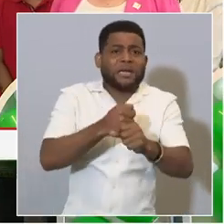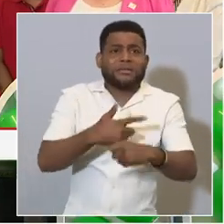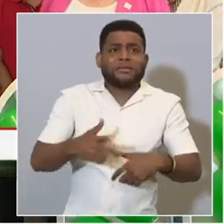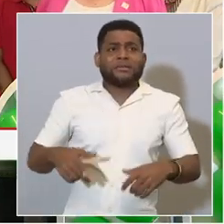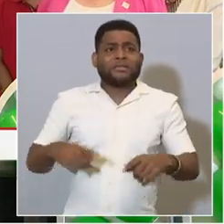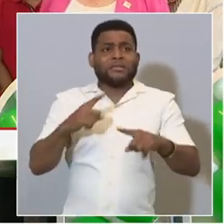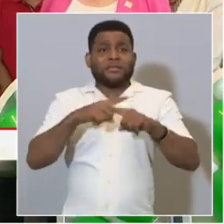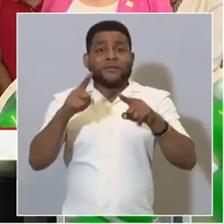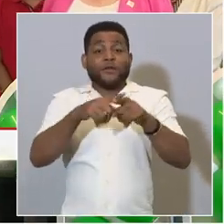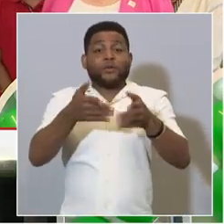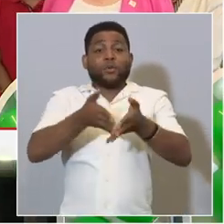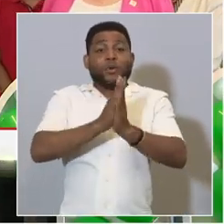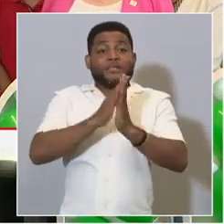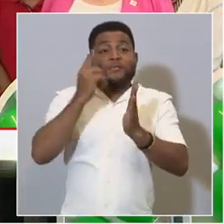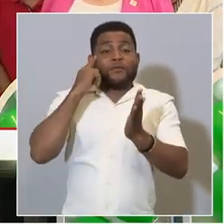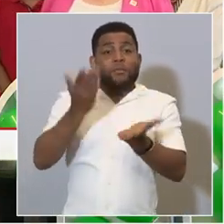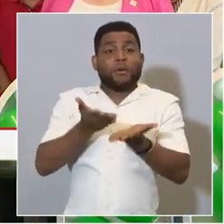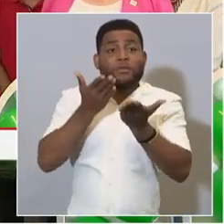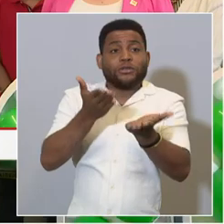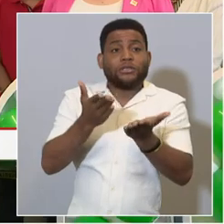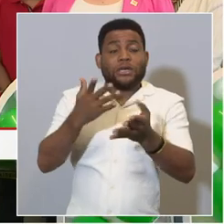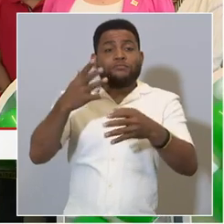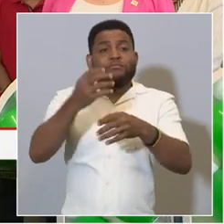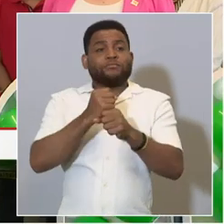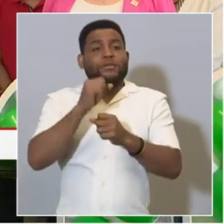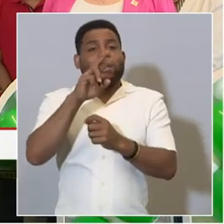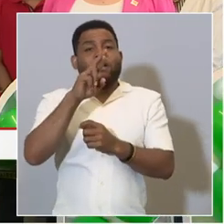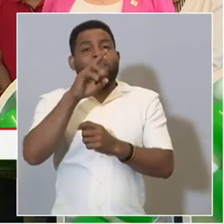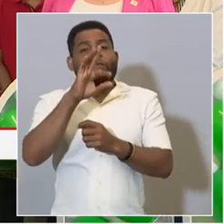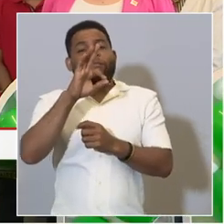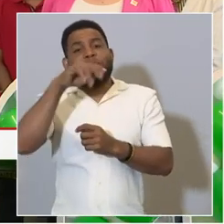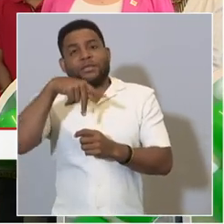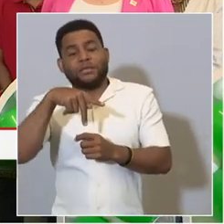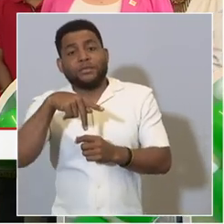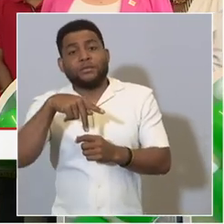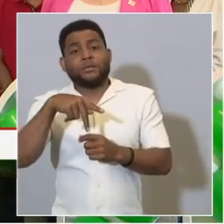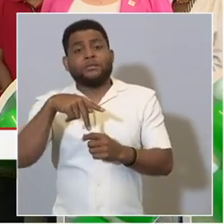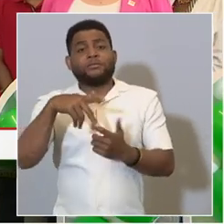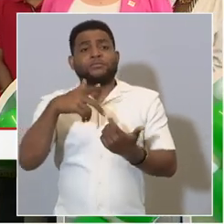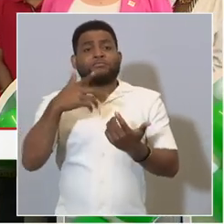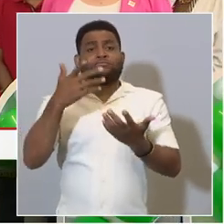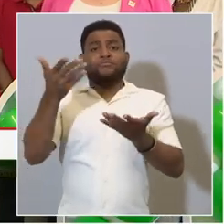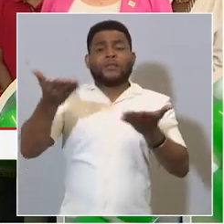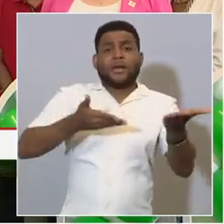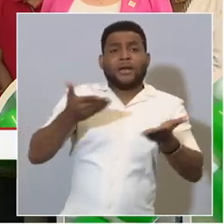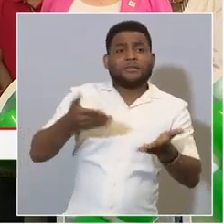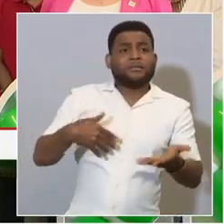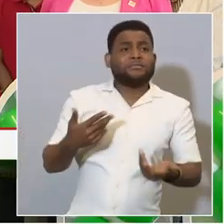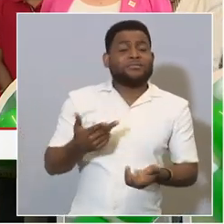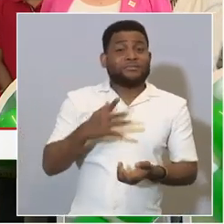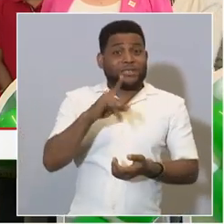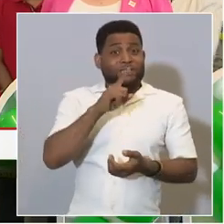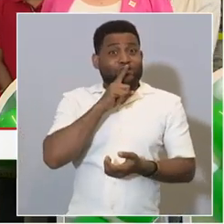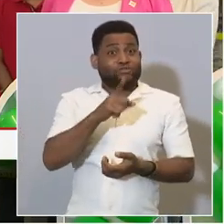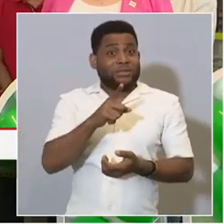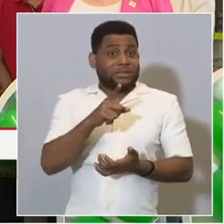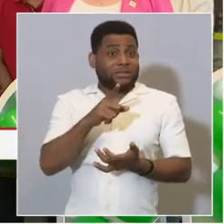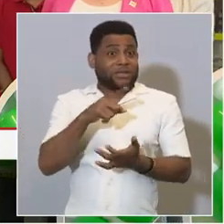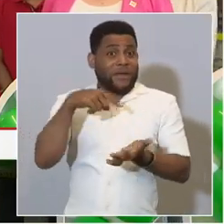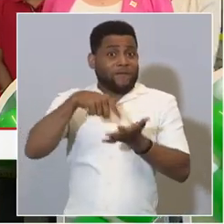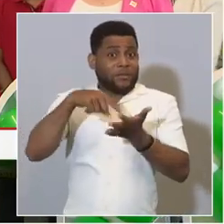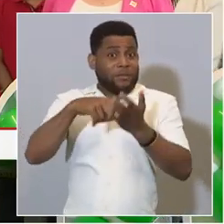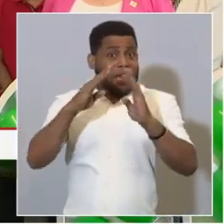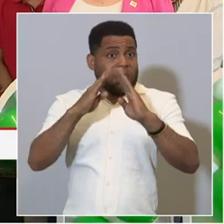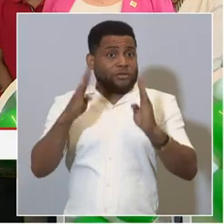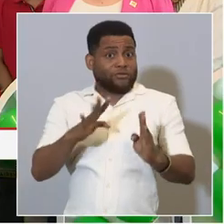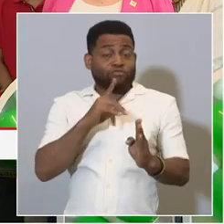out. So every aspect of affordable housing or production of affordable housing has really been put on steroids in the district, right, in